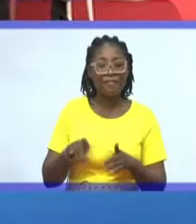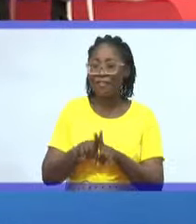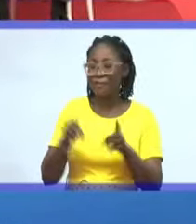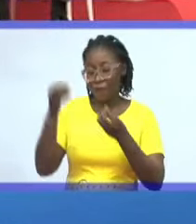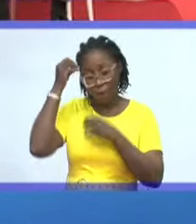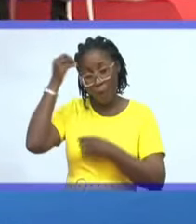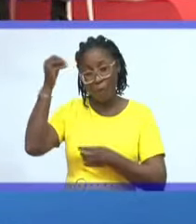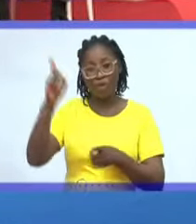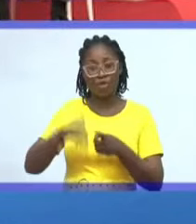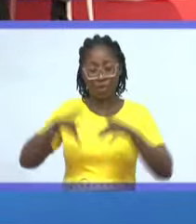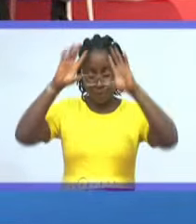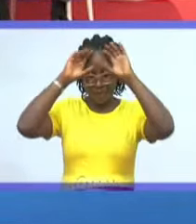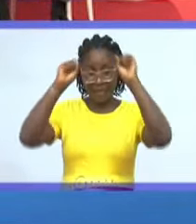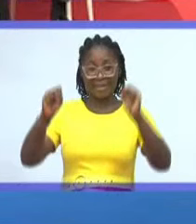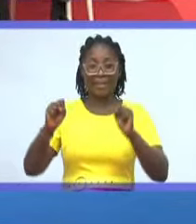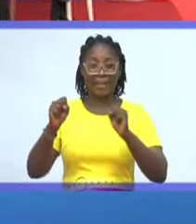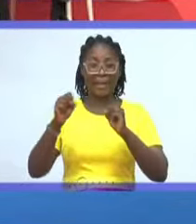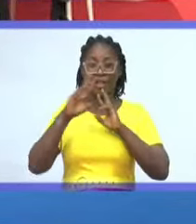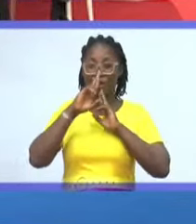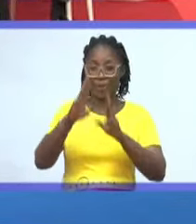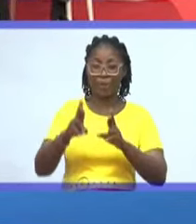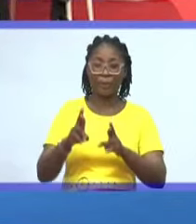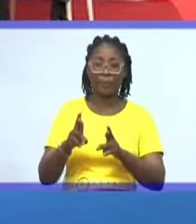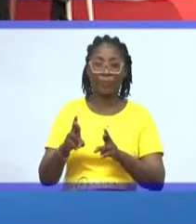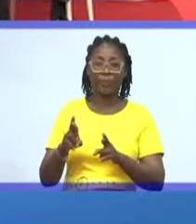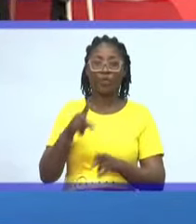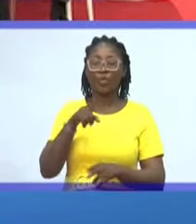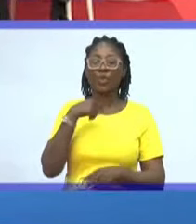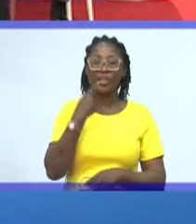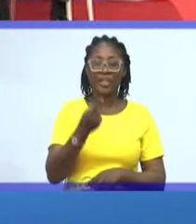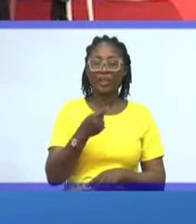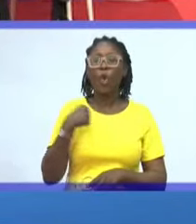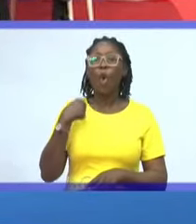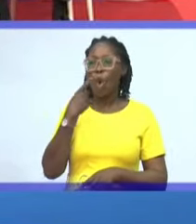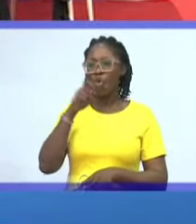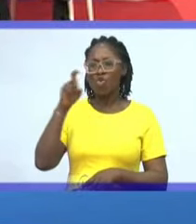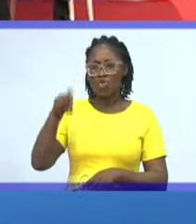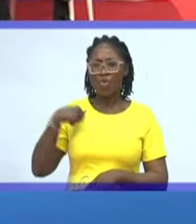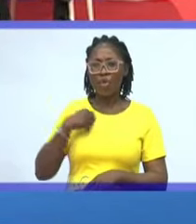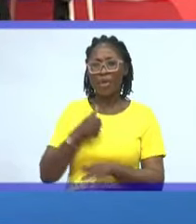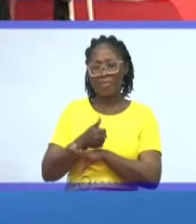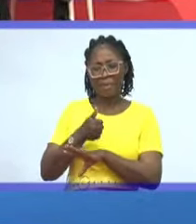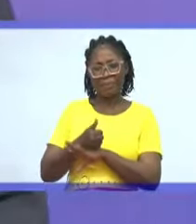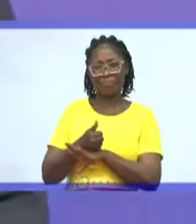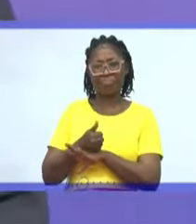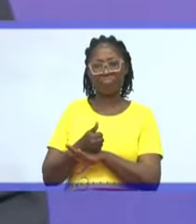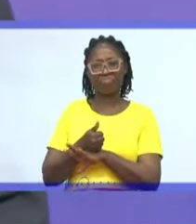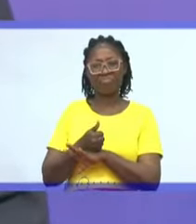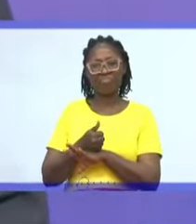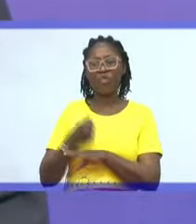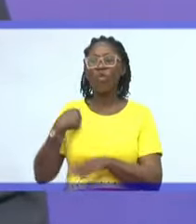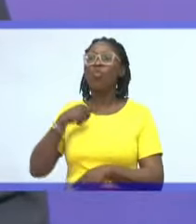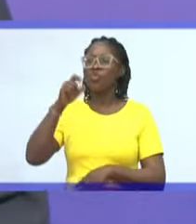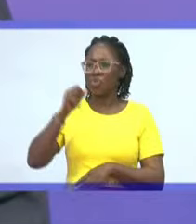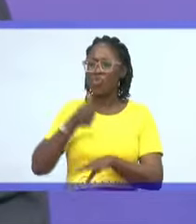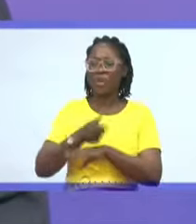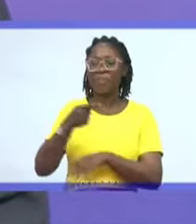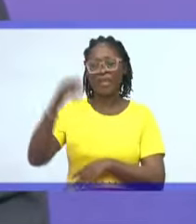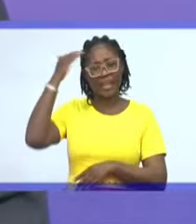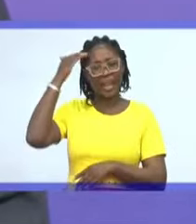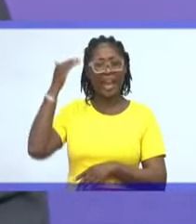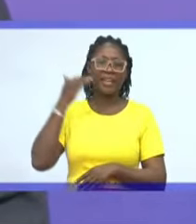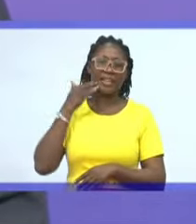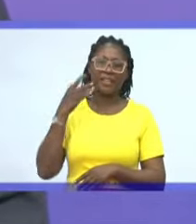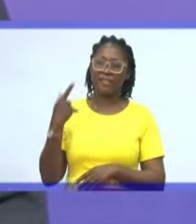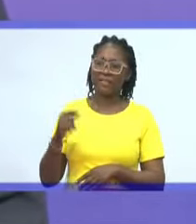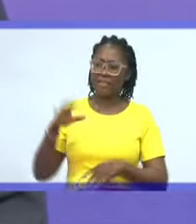in waiting. I'm only adding. You said, who would he blame? We should blame the head. We should blame the